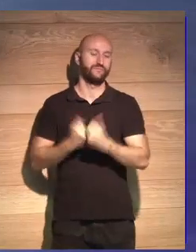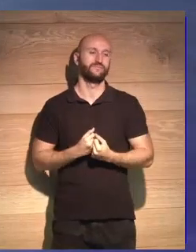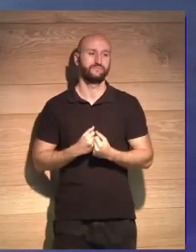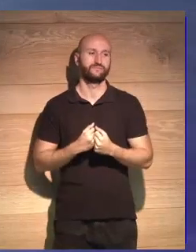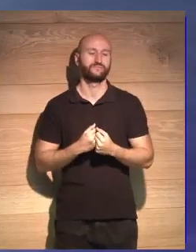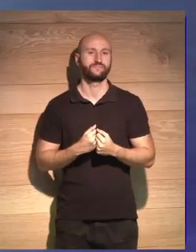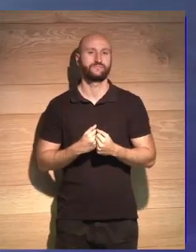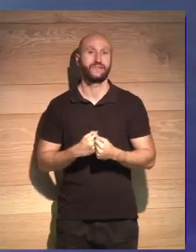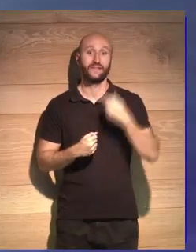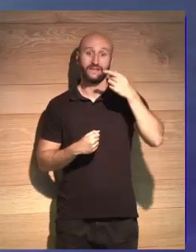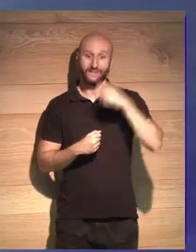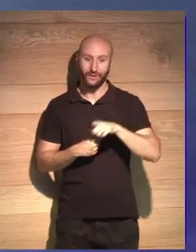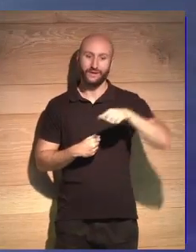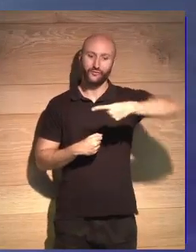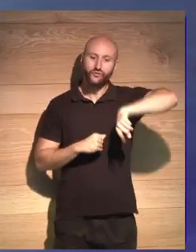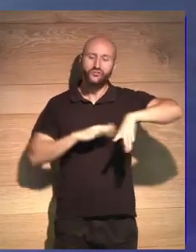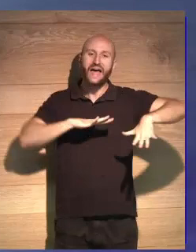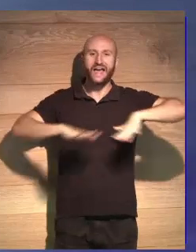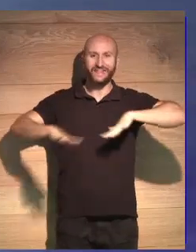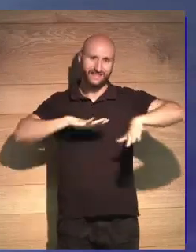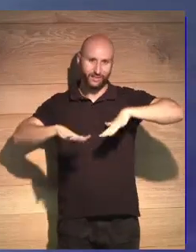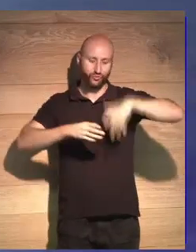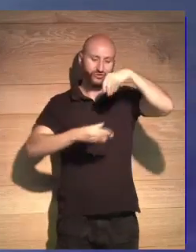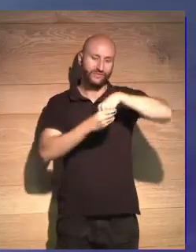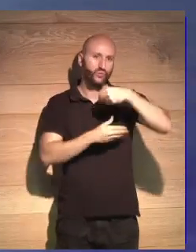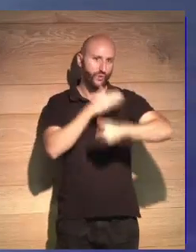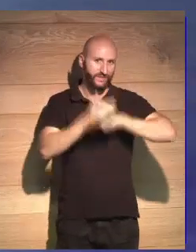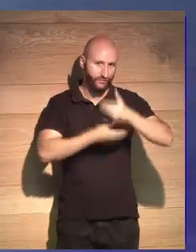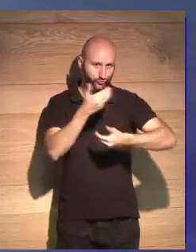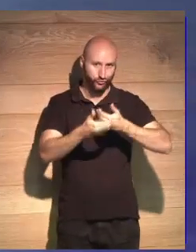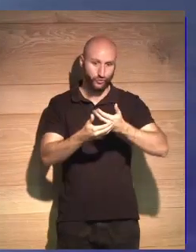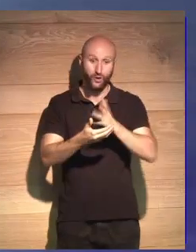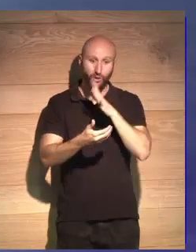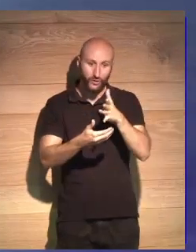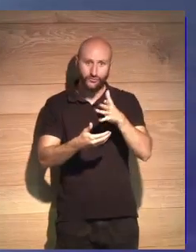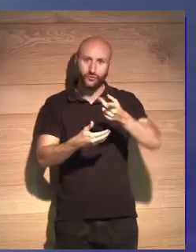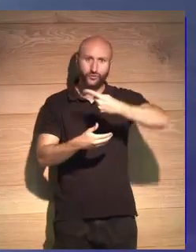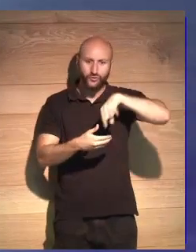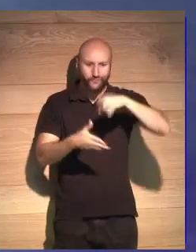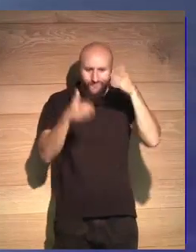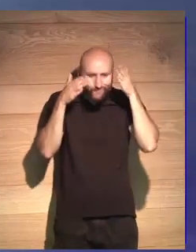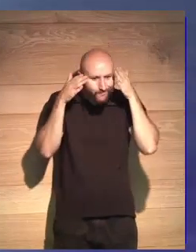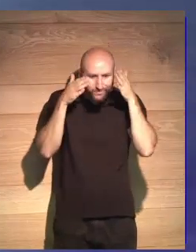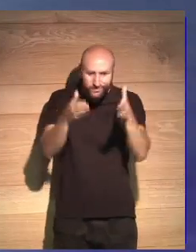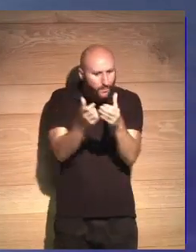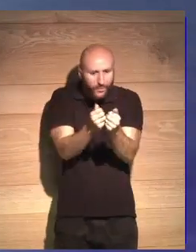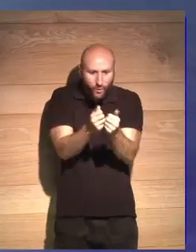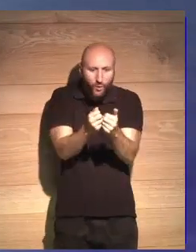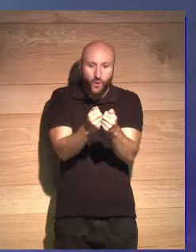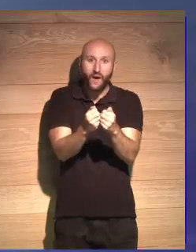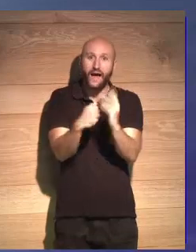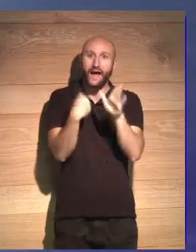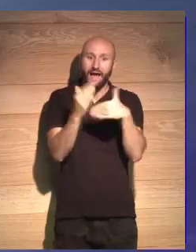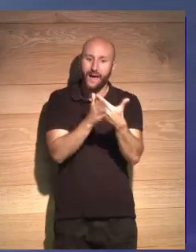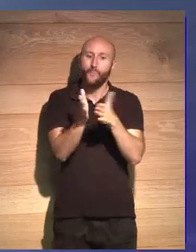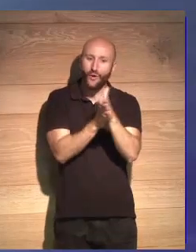call our attention. Another thing is that we are agent stakeholders of the process, and this